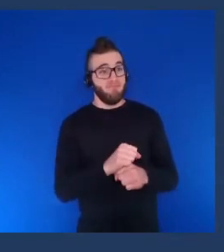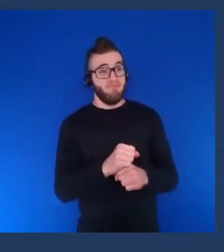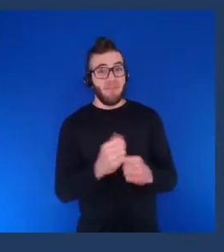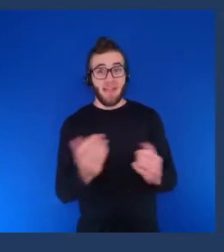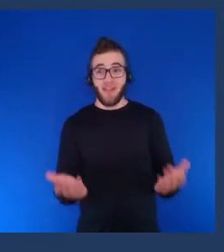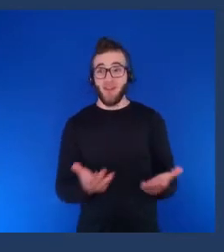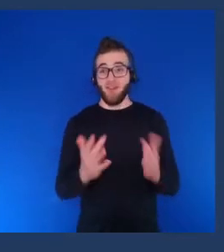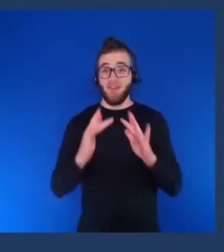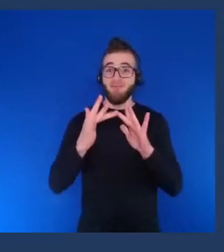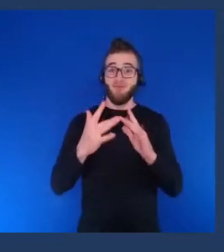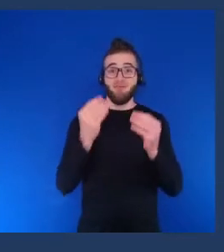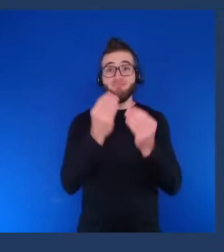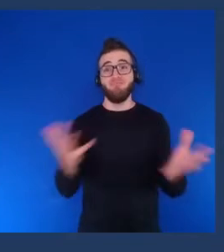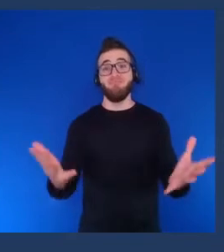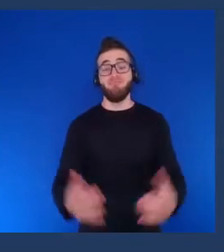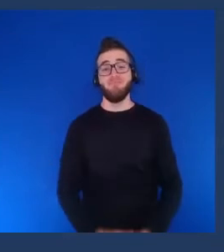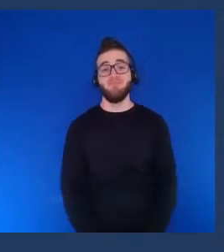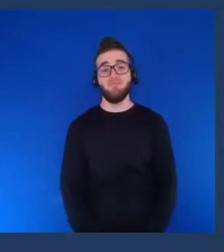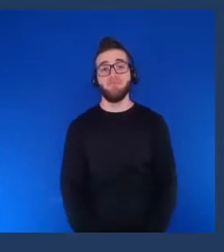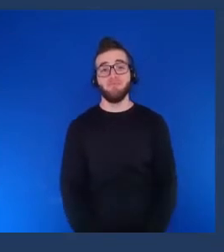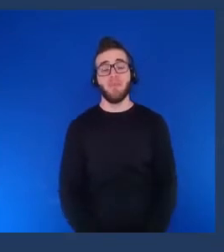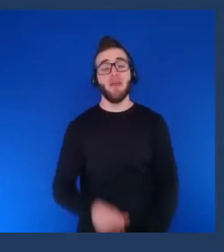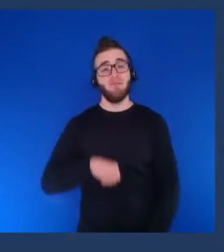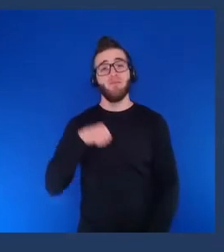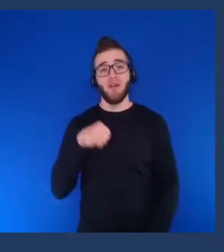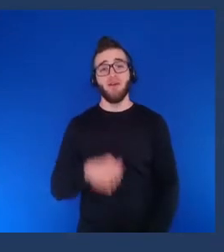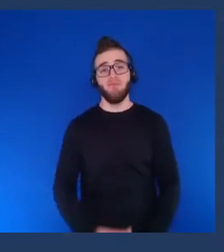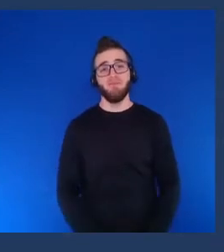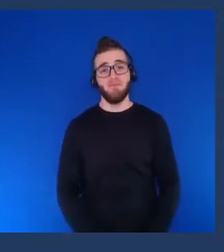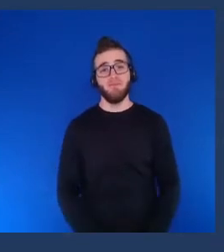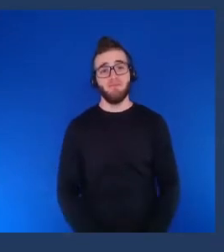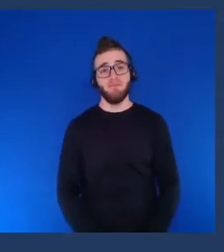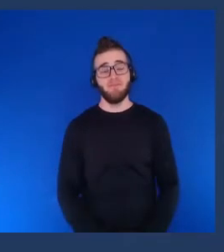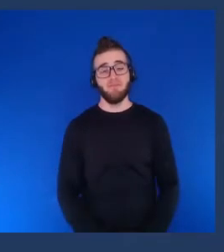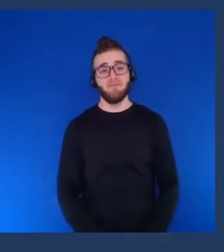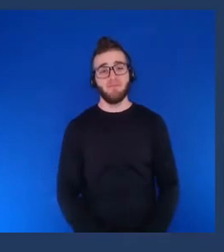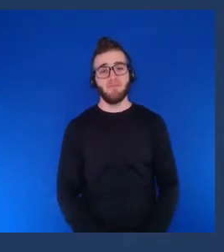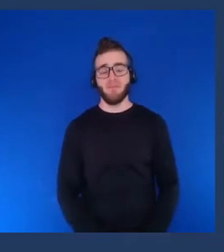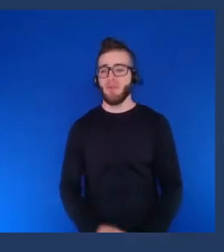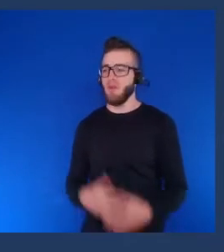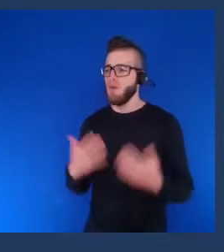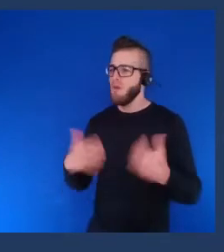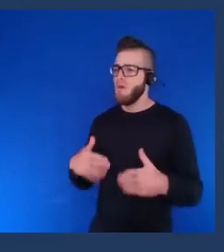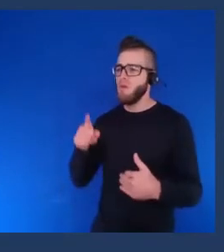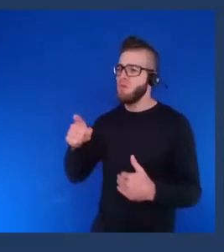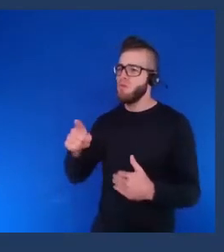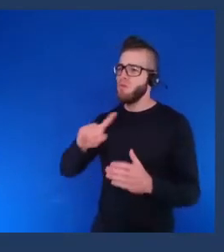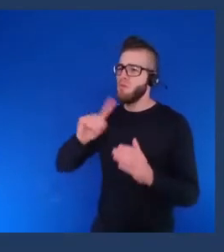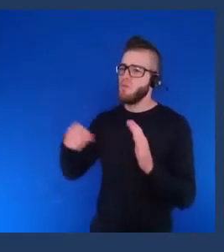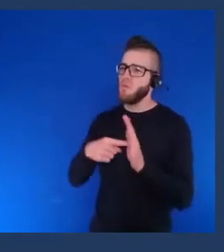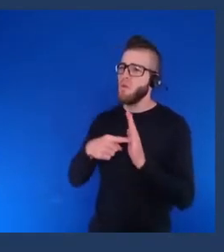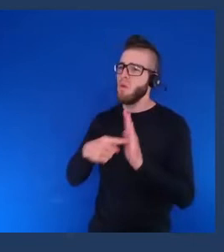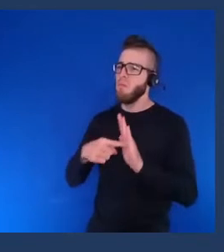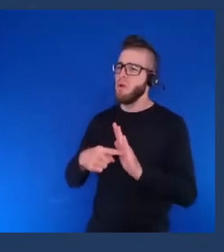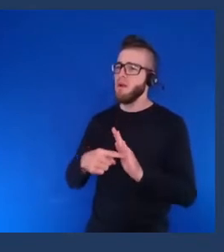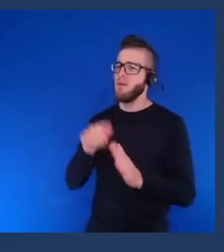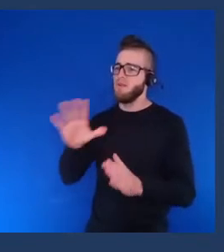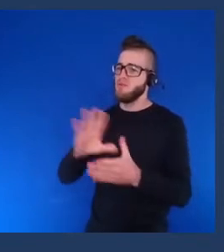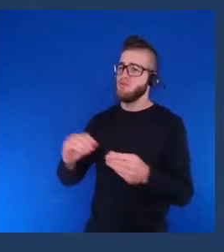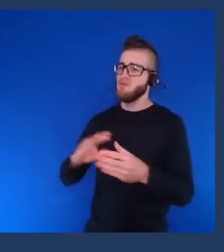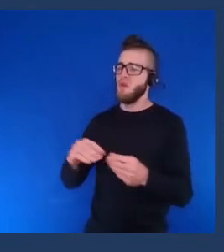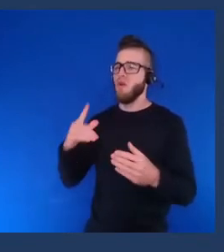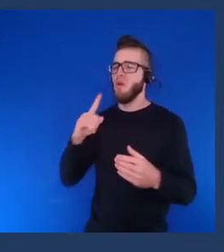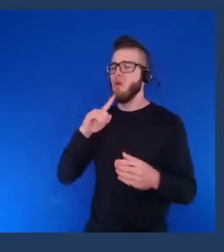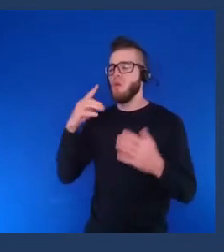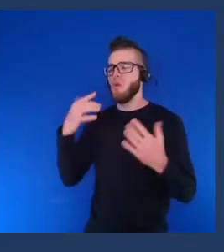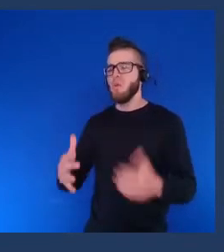You are a role model. I think your story is so powerful for a lot of people that are listening today who may not